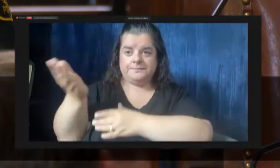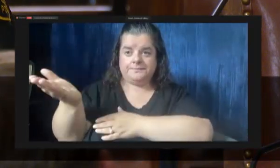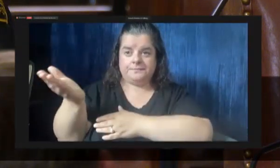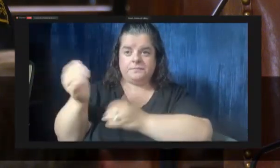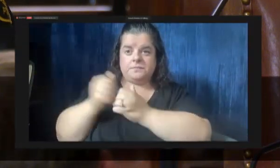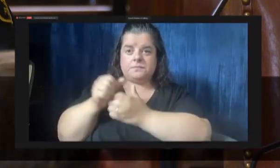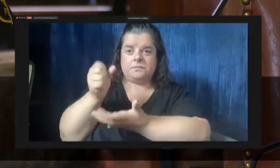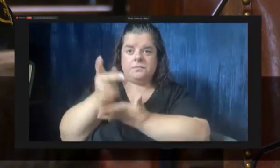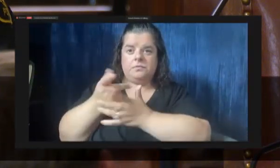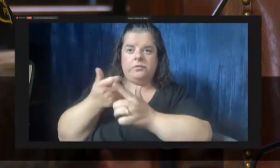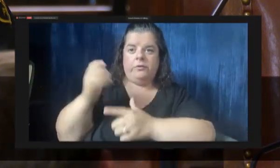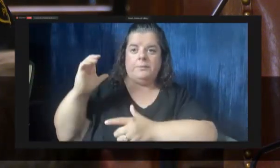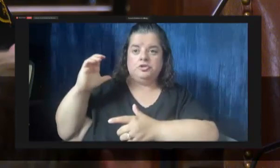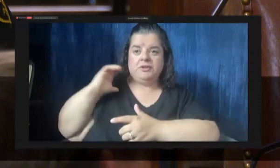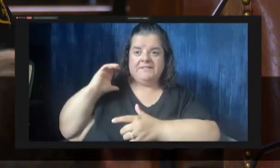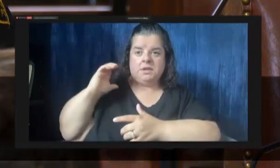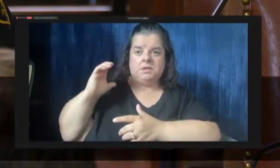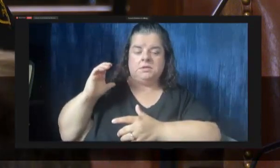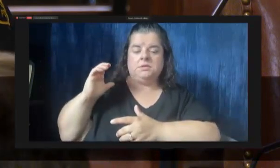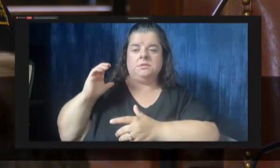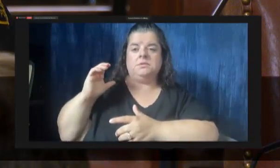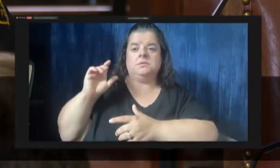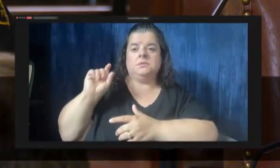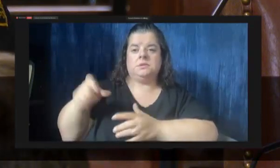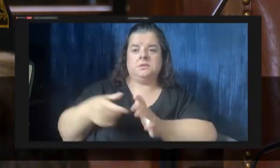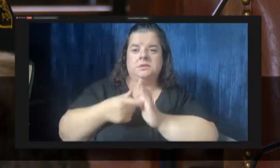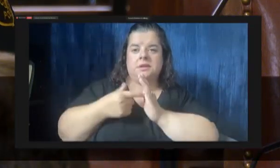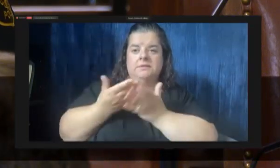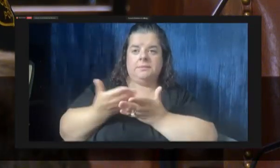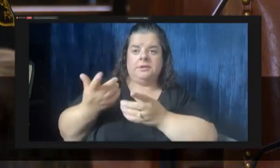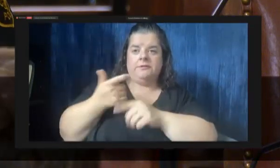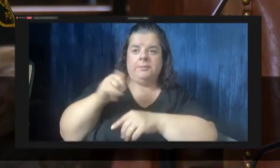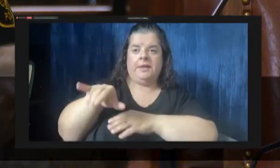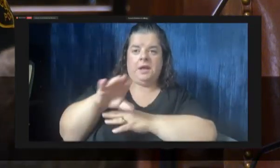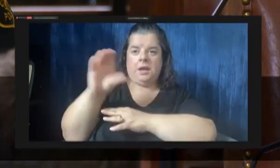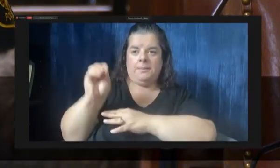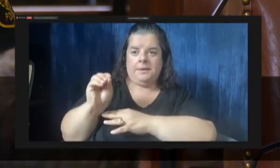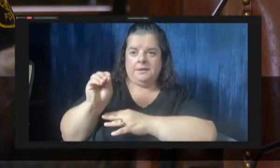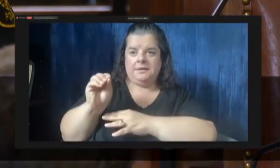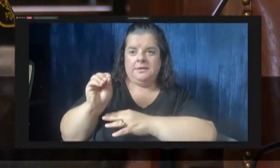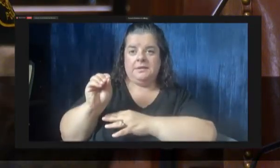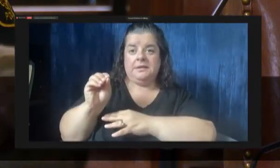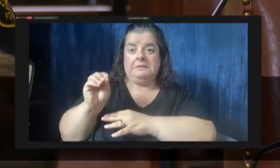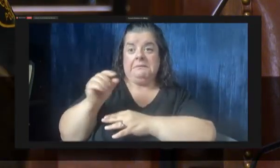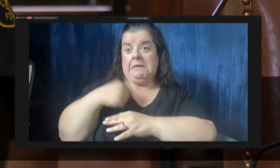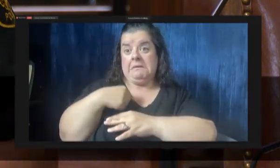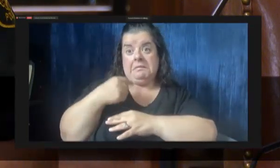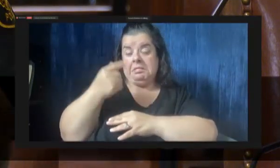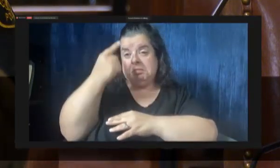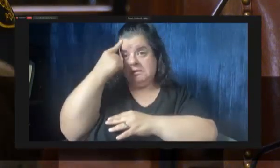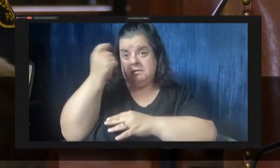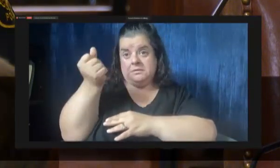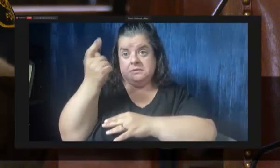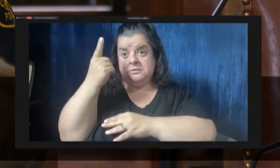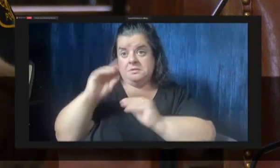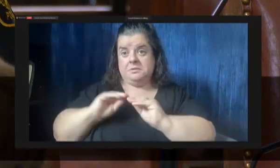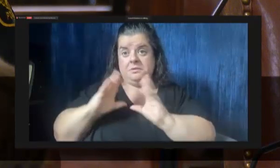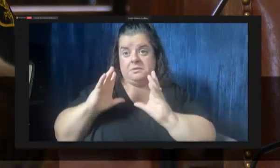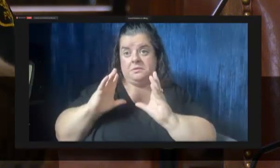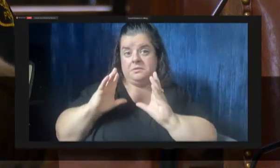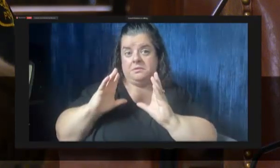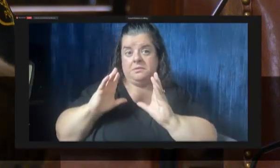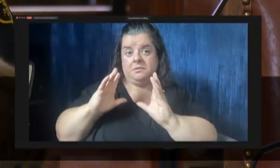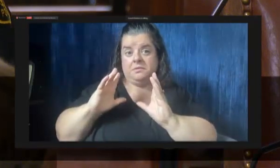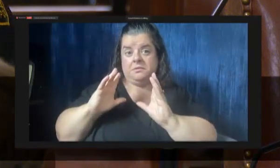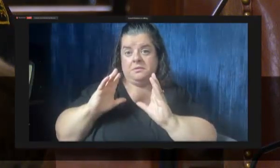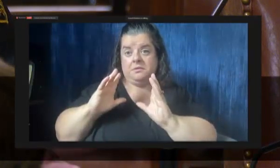from the chief and necessary materials from that company. I was of the understanding that it was,